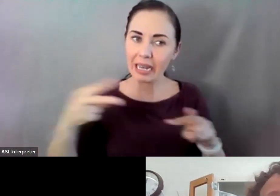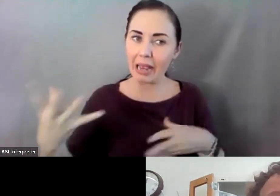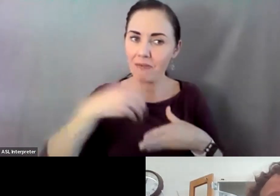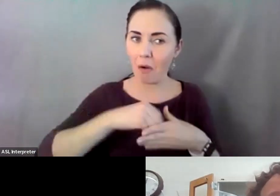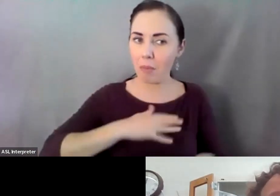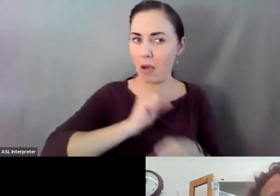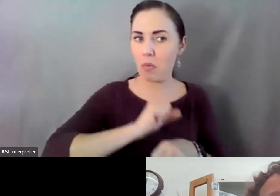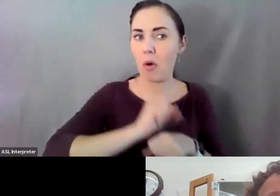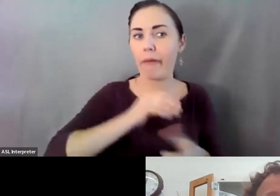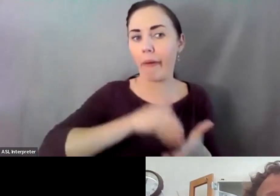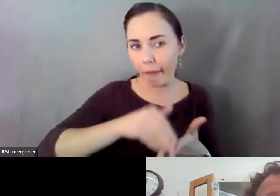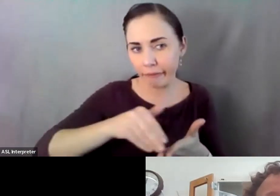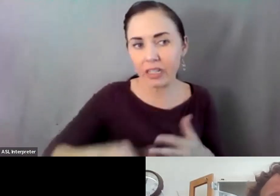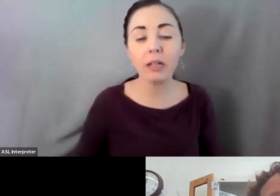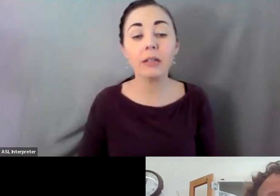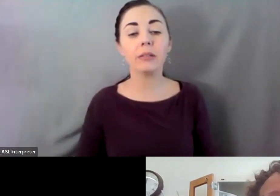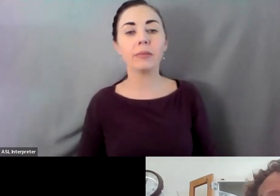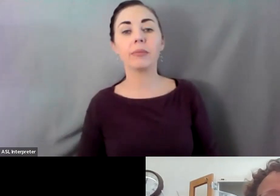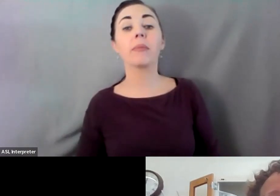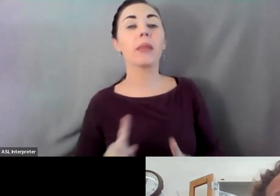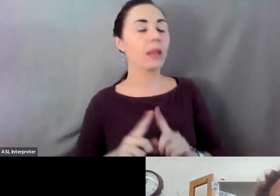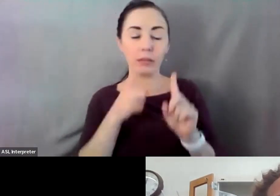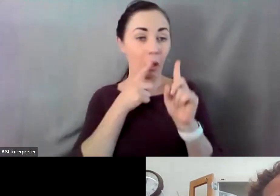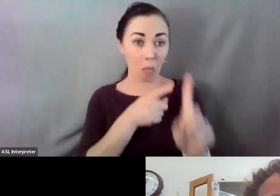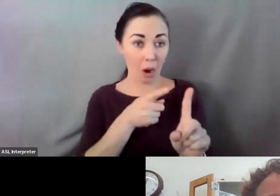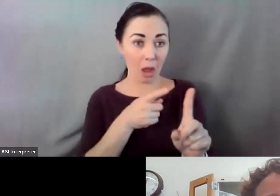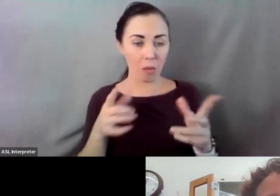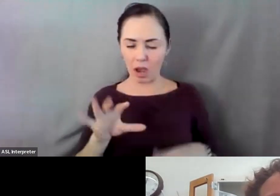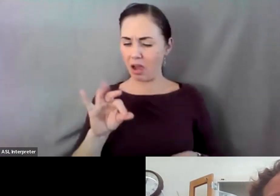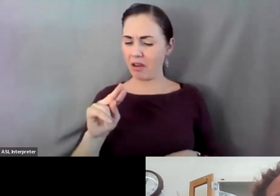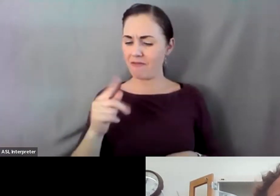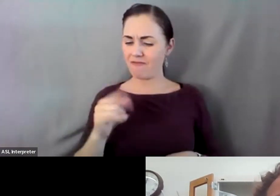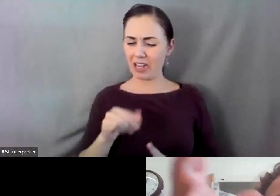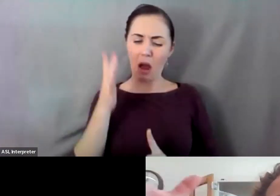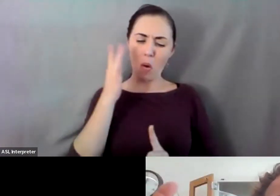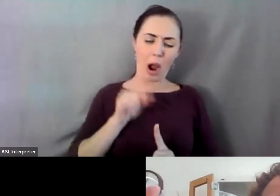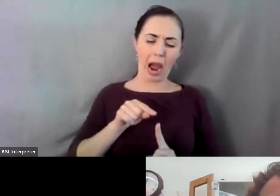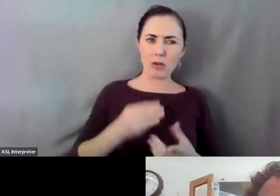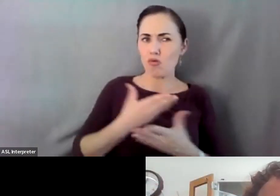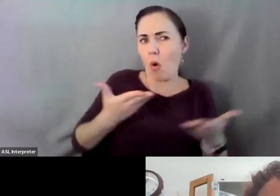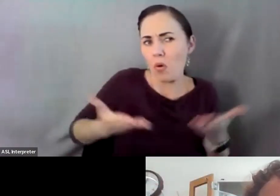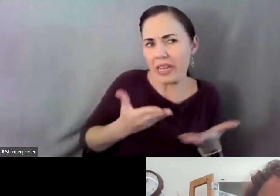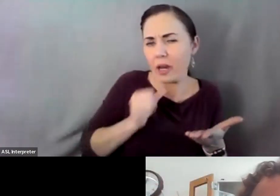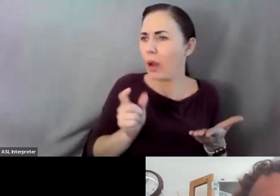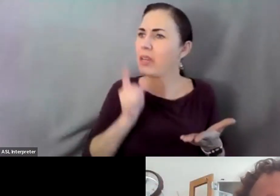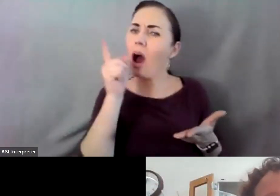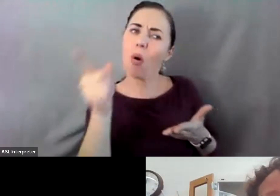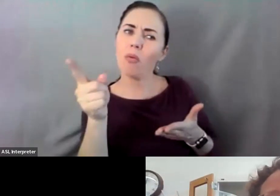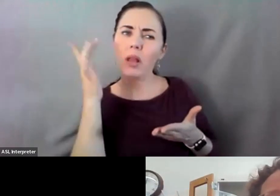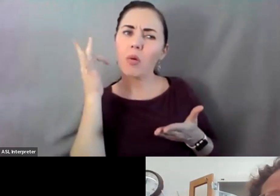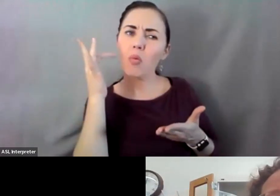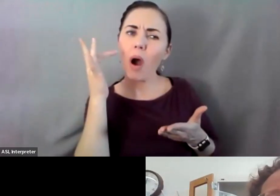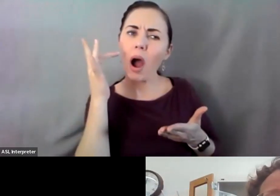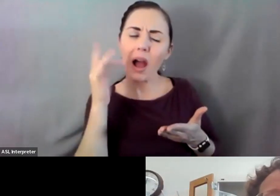But these puzzles of trying to figure out why fungi grow where they do and how that means how that determines